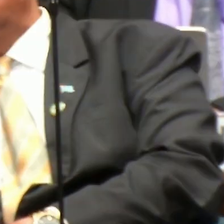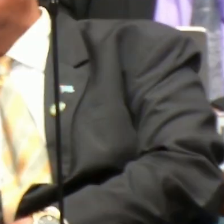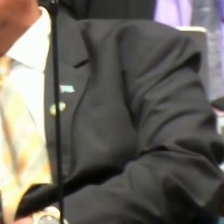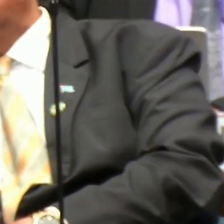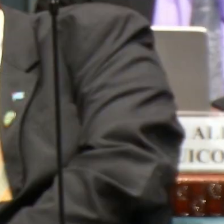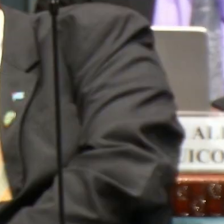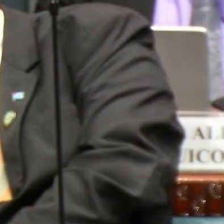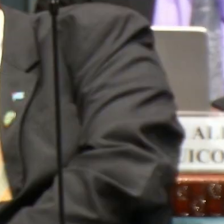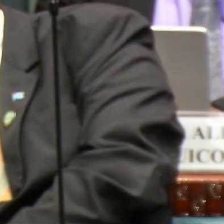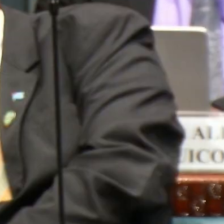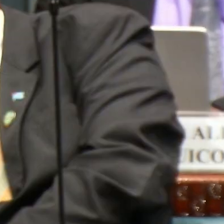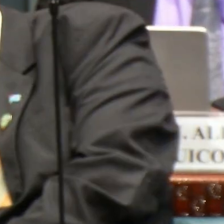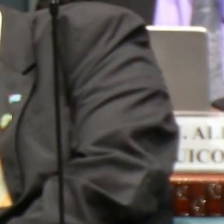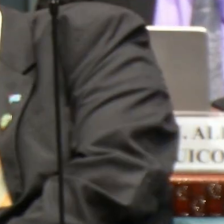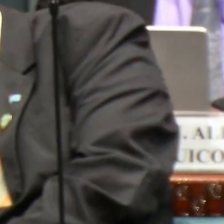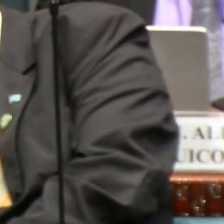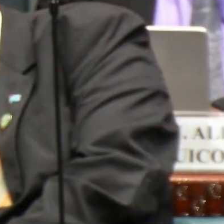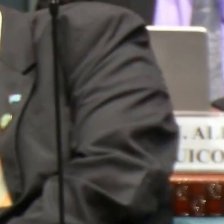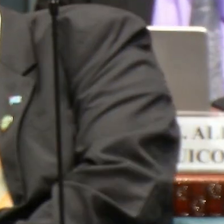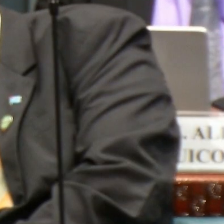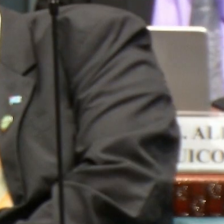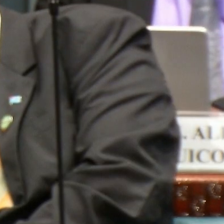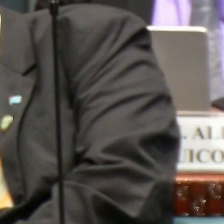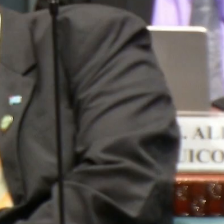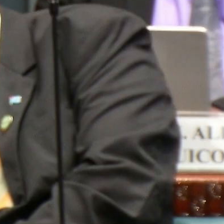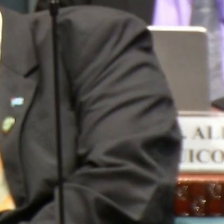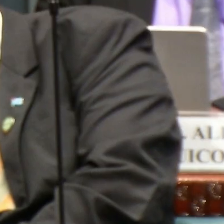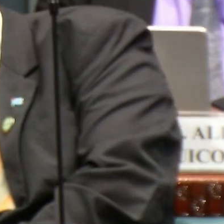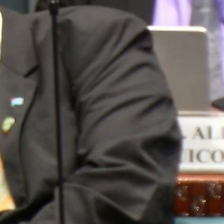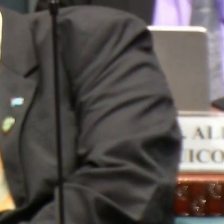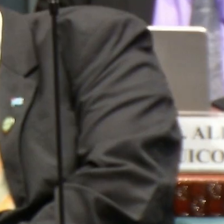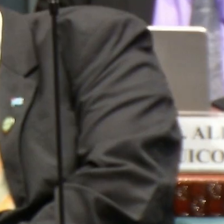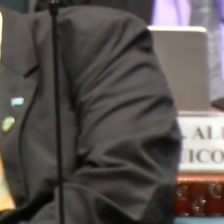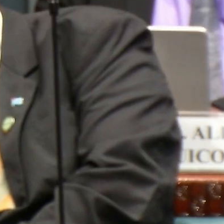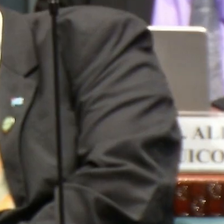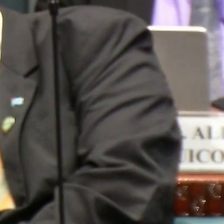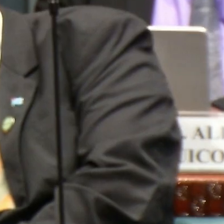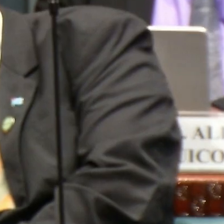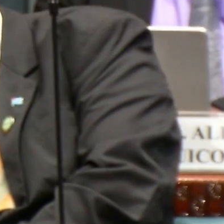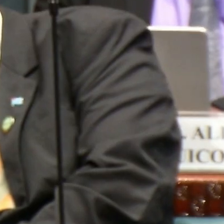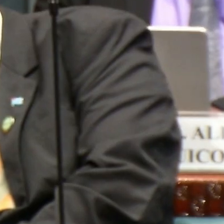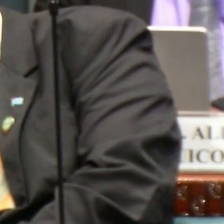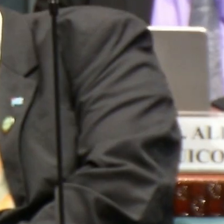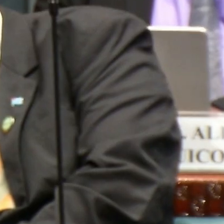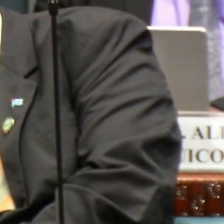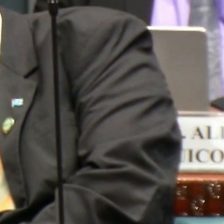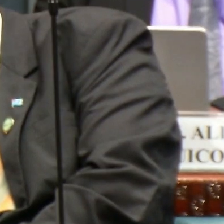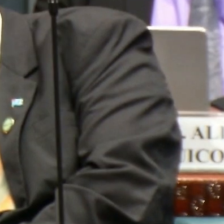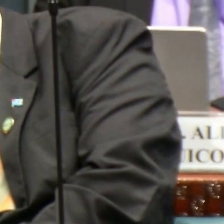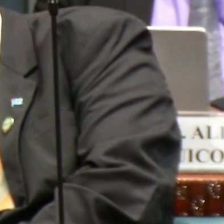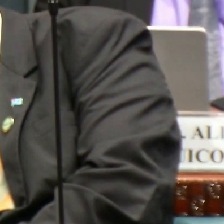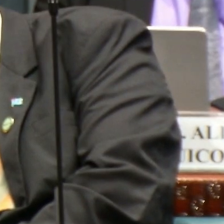with the Ministry of Local Government and the Ministry of Tourism and Civil Aviation to finalize the terms of reference for